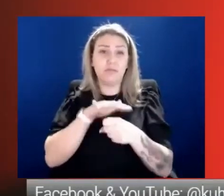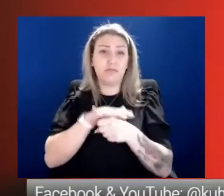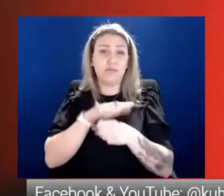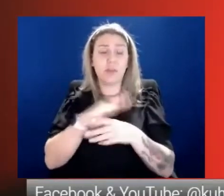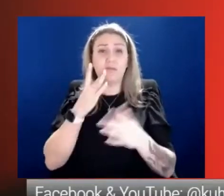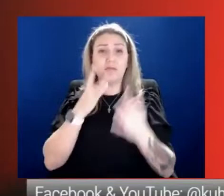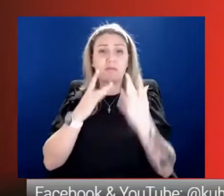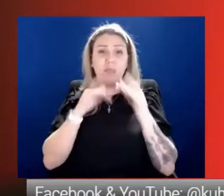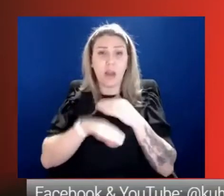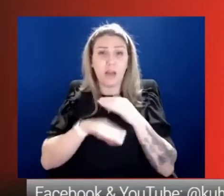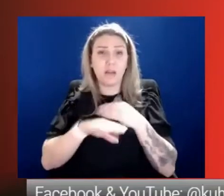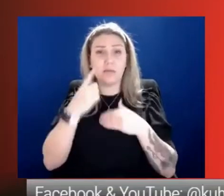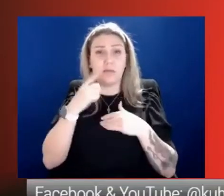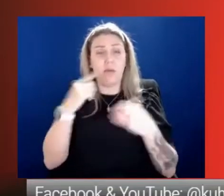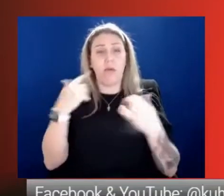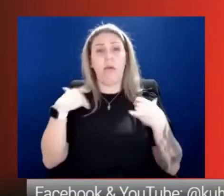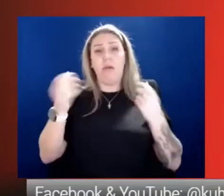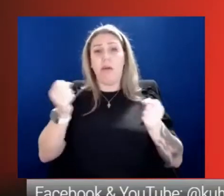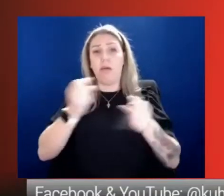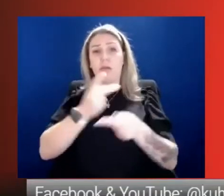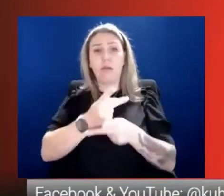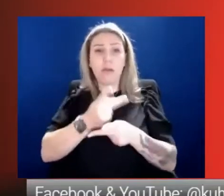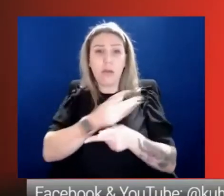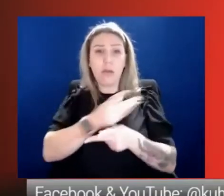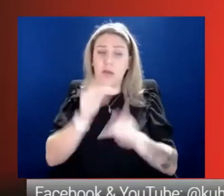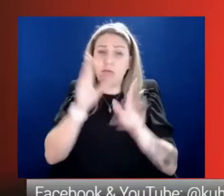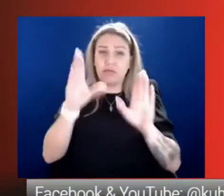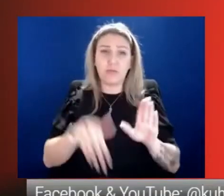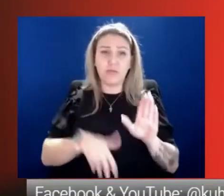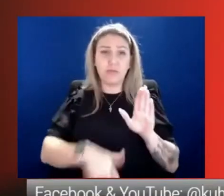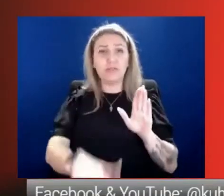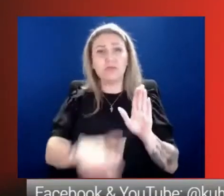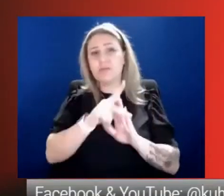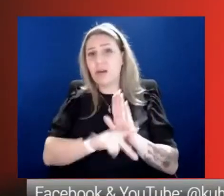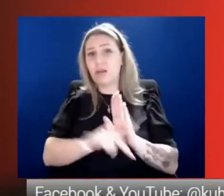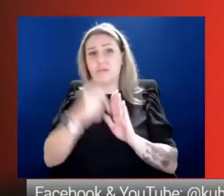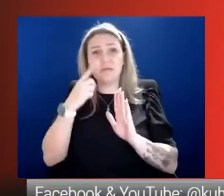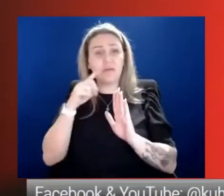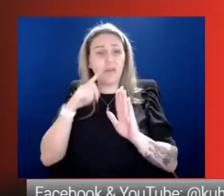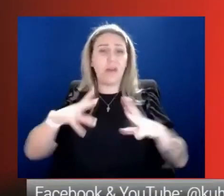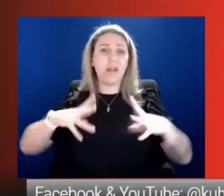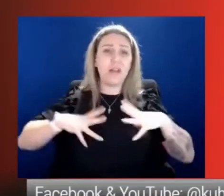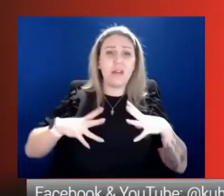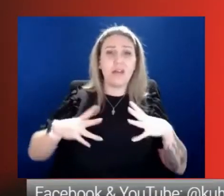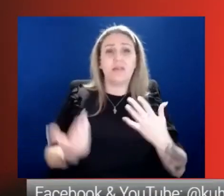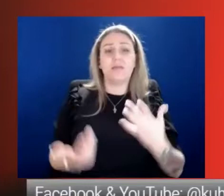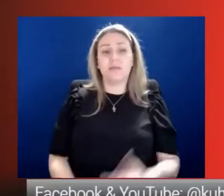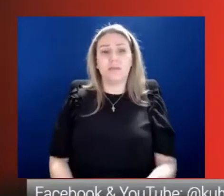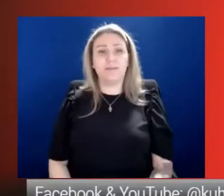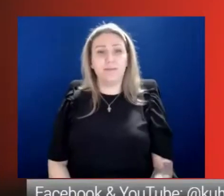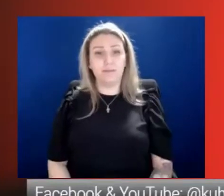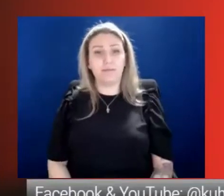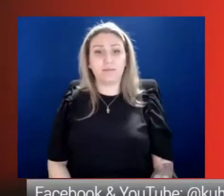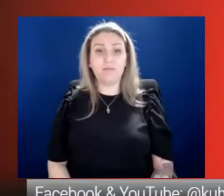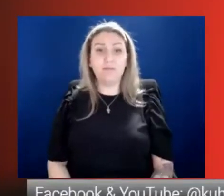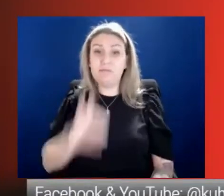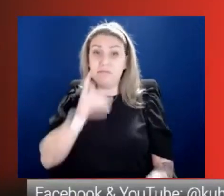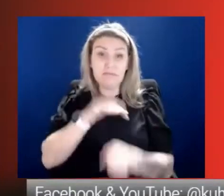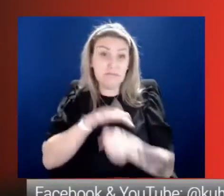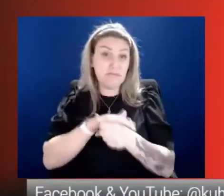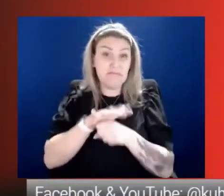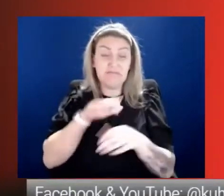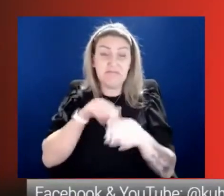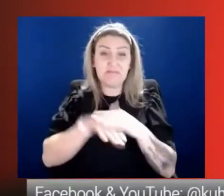access to great maternity policy for leave, lack of access to